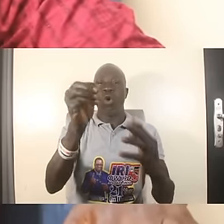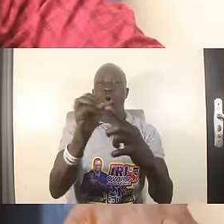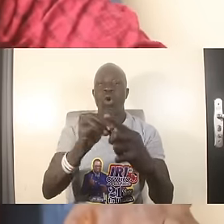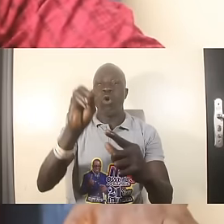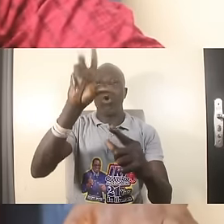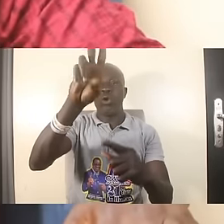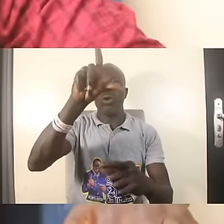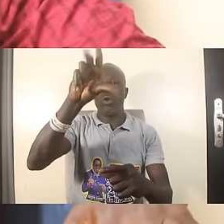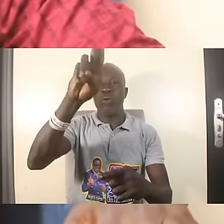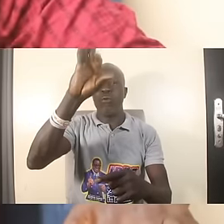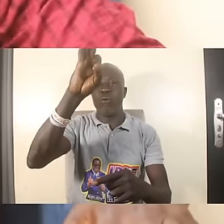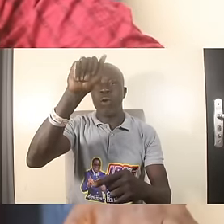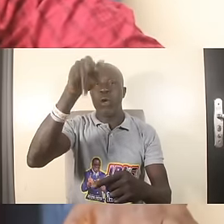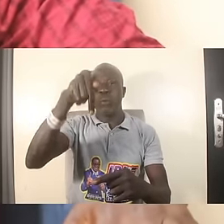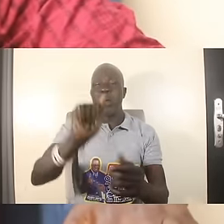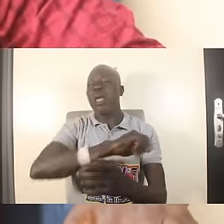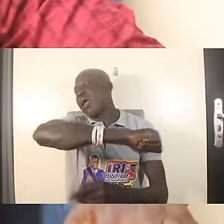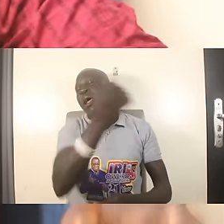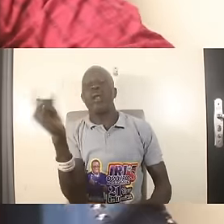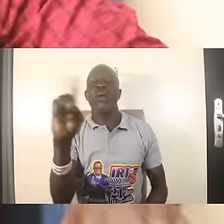Get prepared.